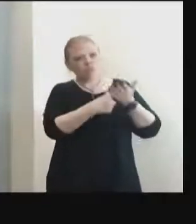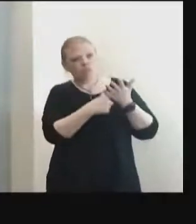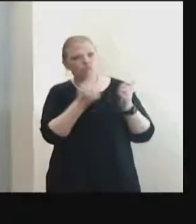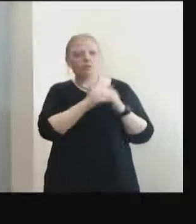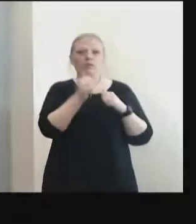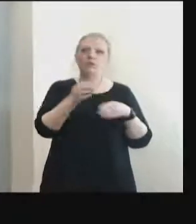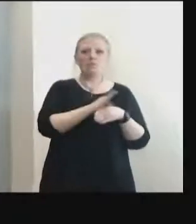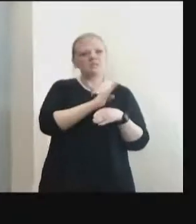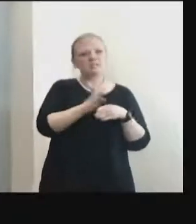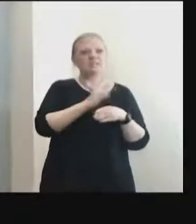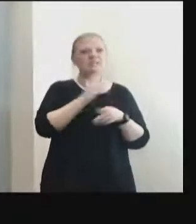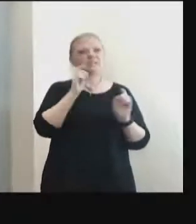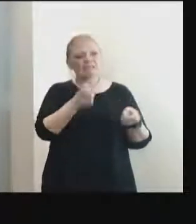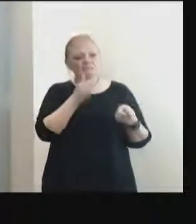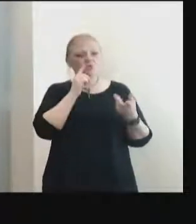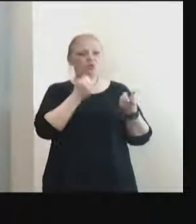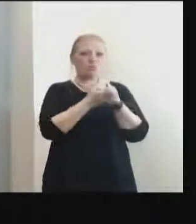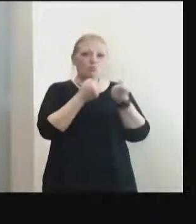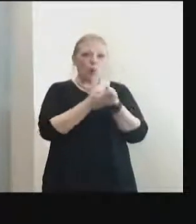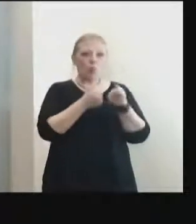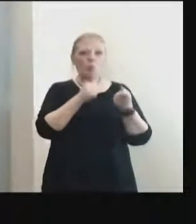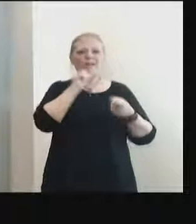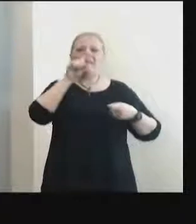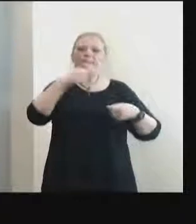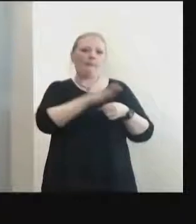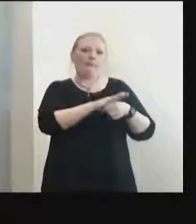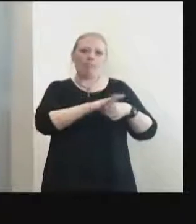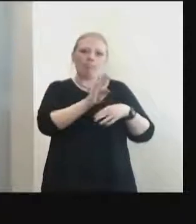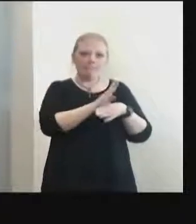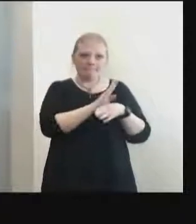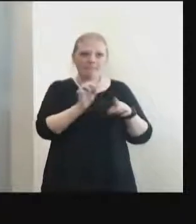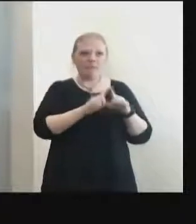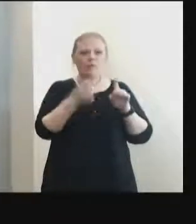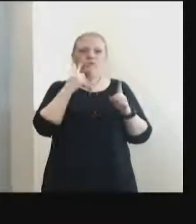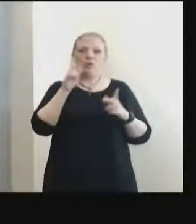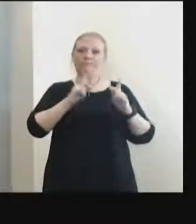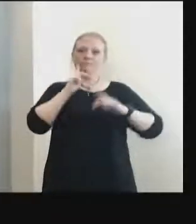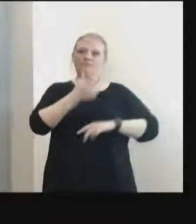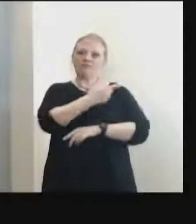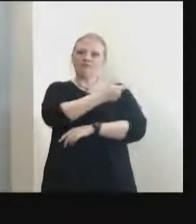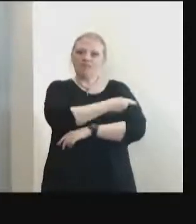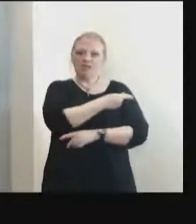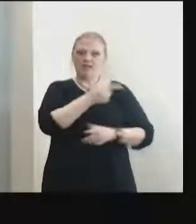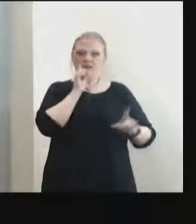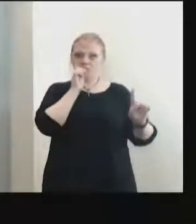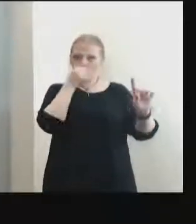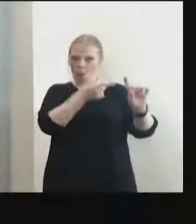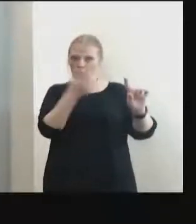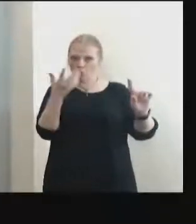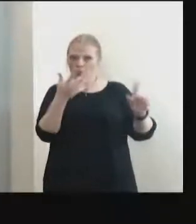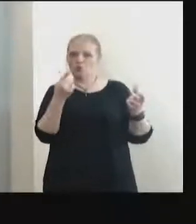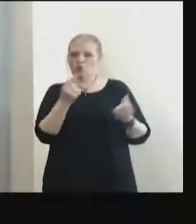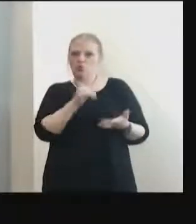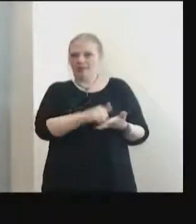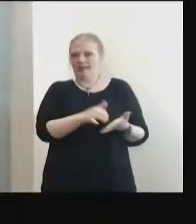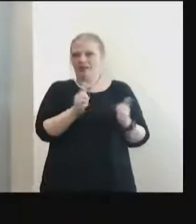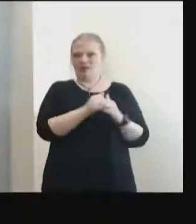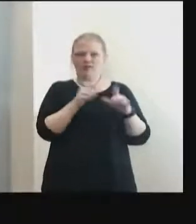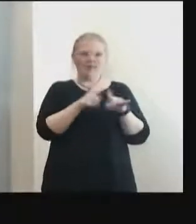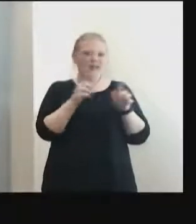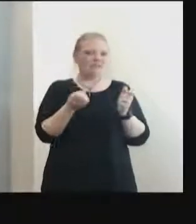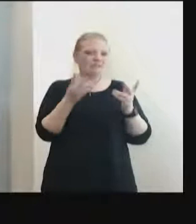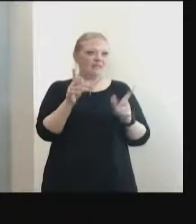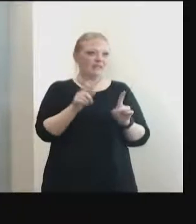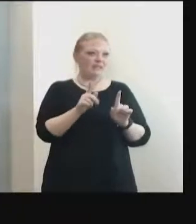that could be given to promote not only our local businesses, but get people vaccinated. And our goal is to do that with as many people